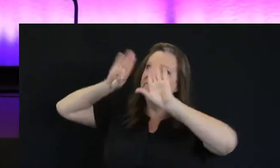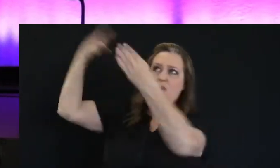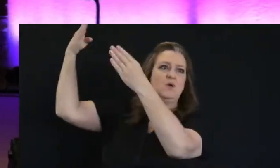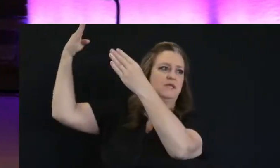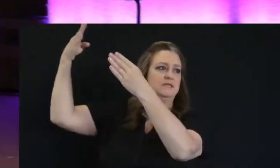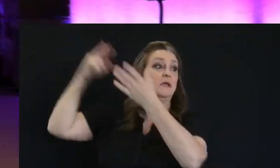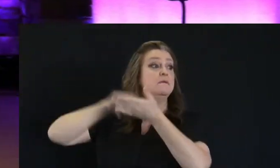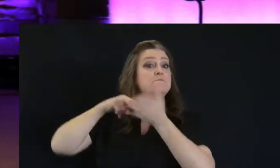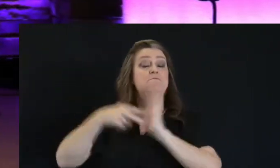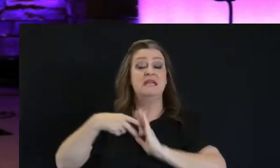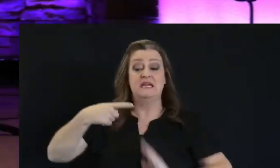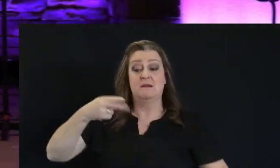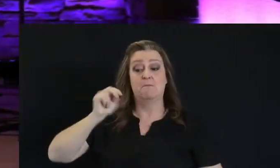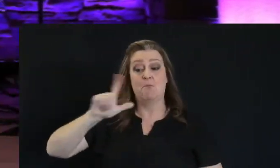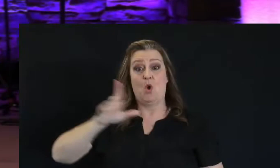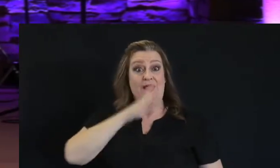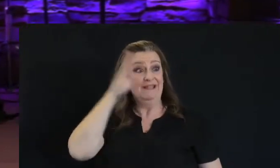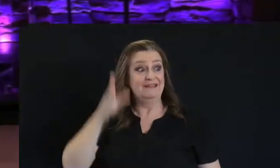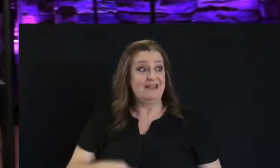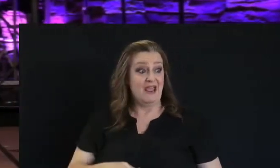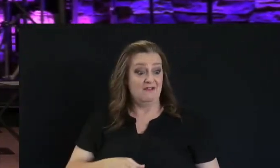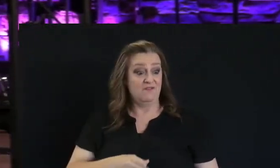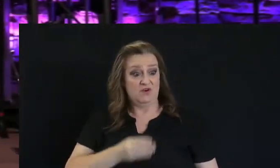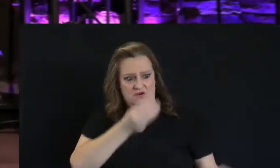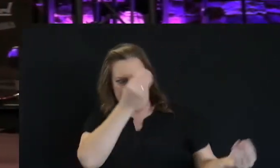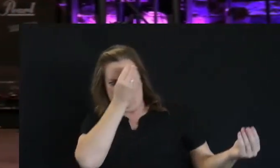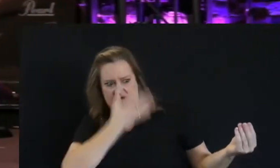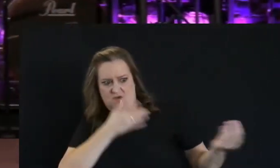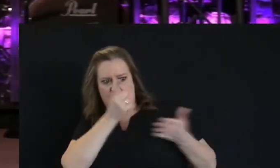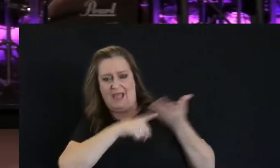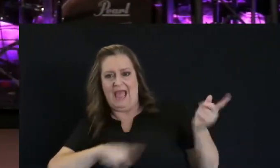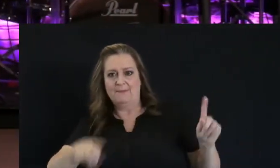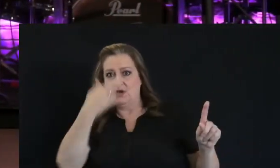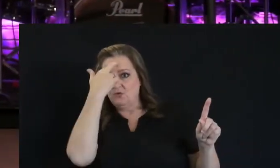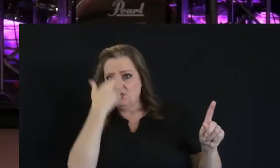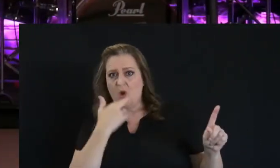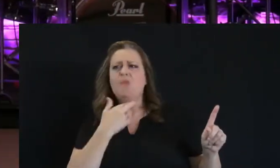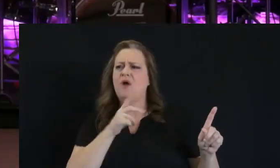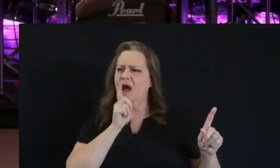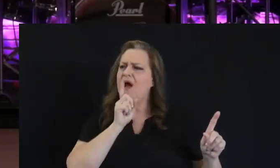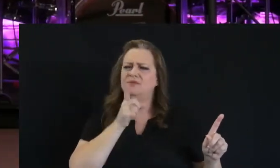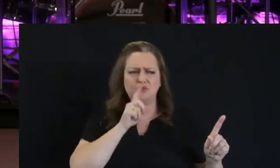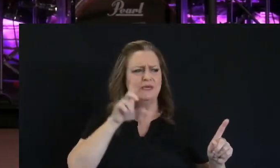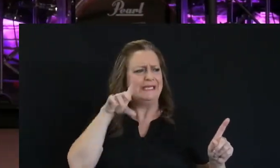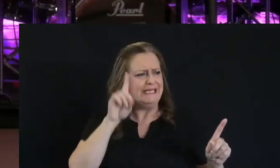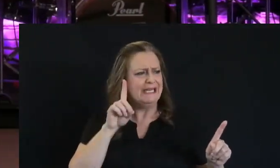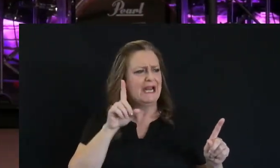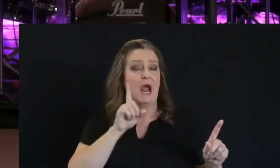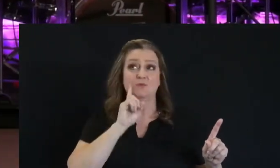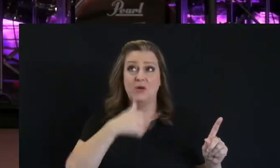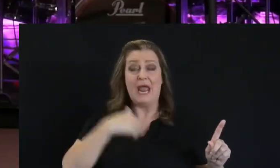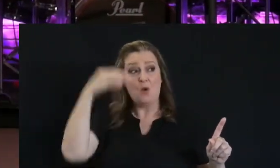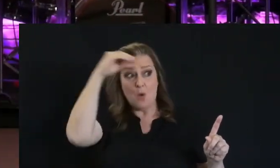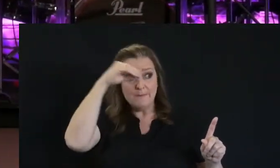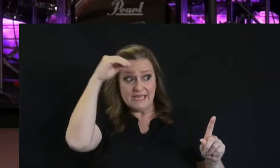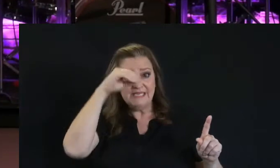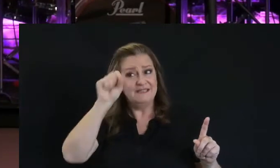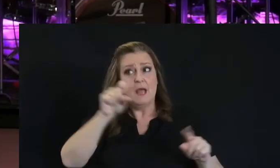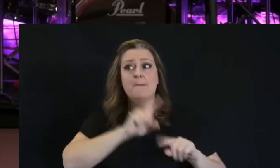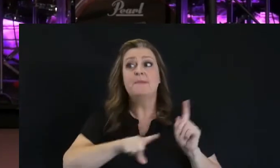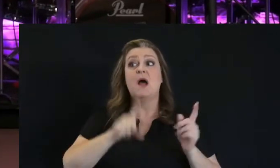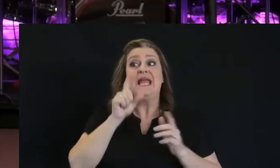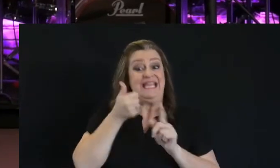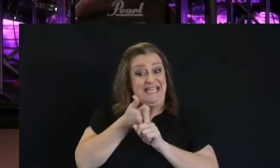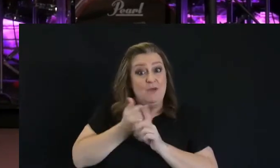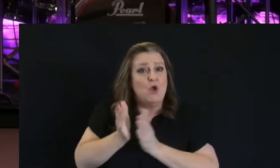Does that mean that Paul never got news out of Rome or what was happening politically in Rome? I'm sure he did. I'm sure he had opinions about it. But I guarantee you what drove